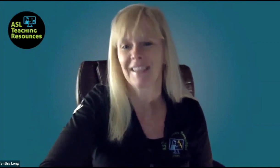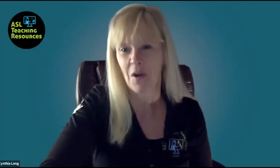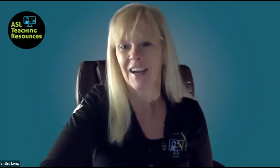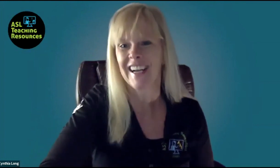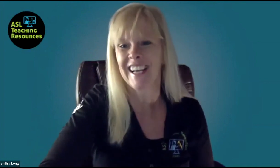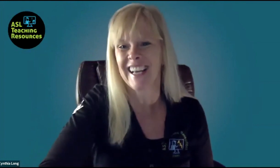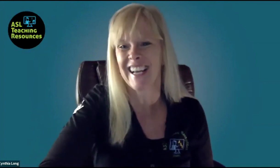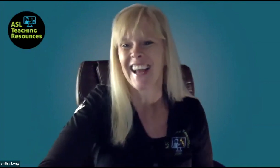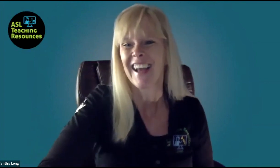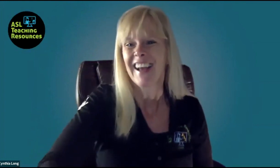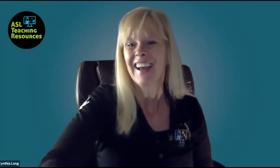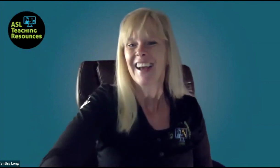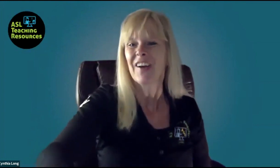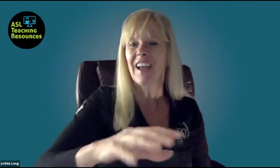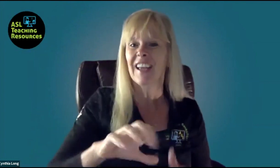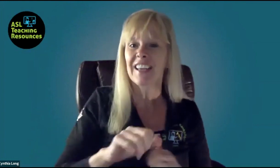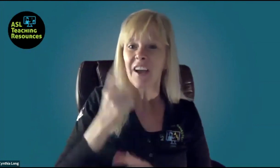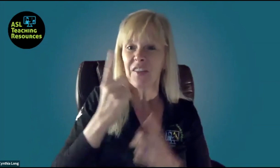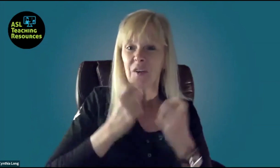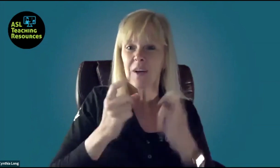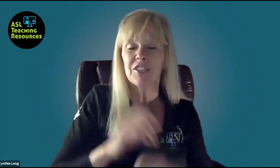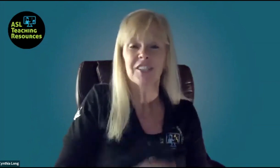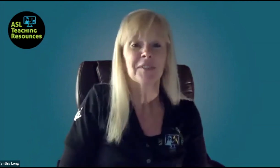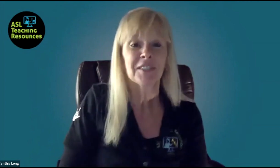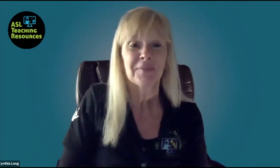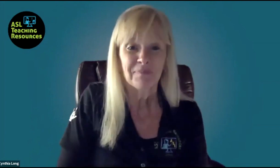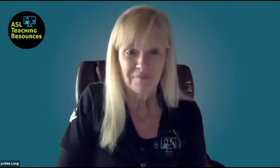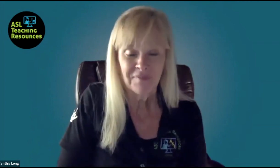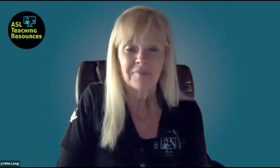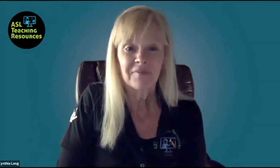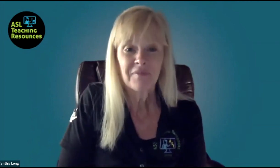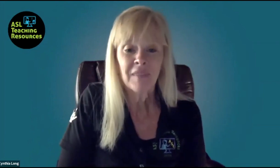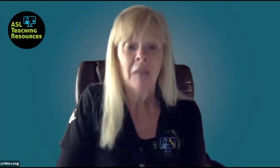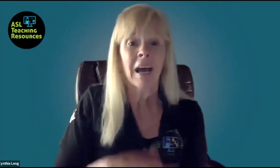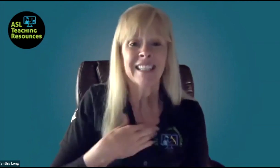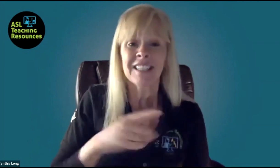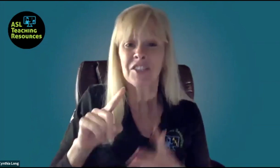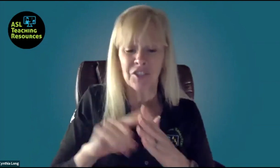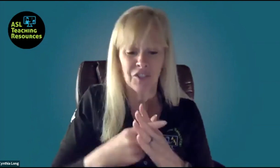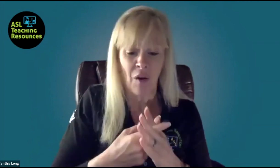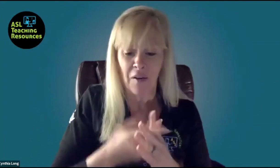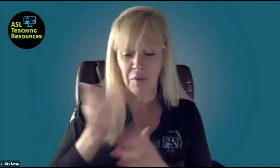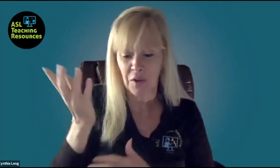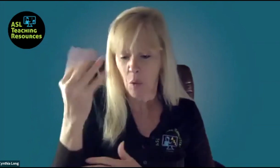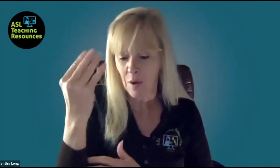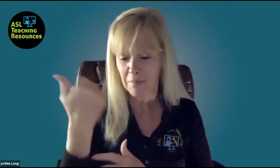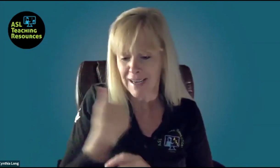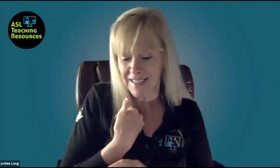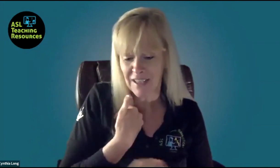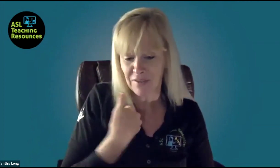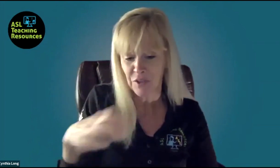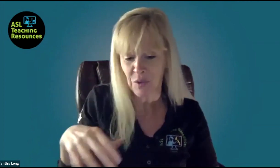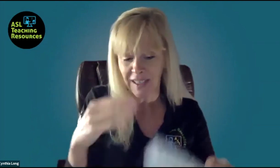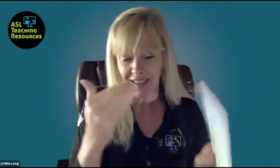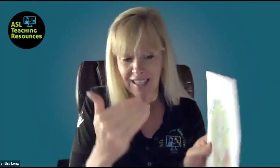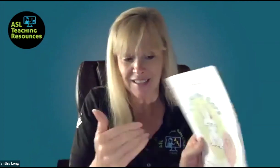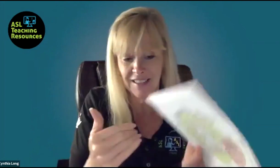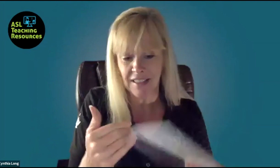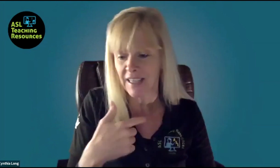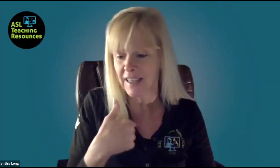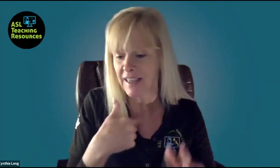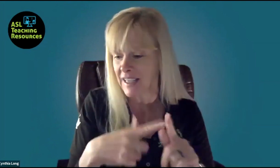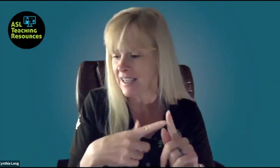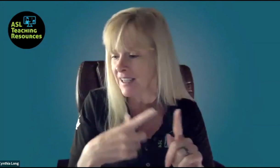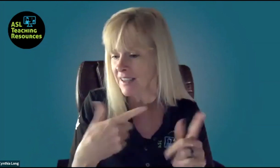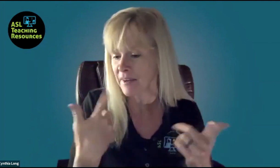Robert, you are. Okay, any other questions? I did start recording myself doing